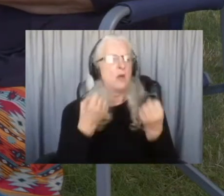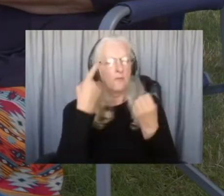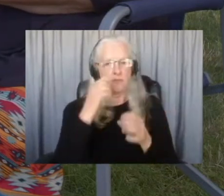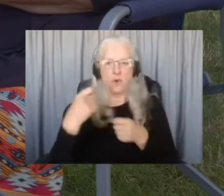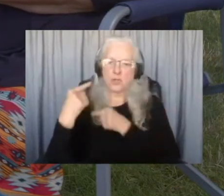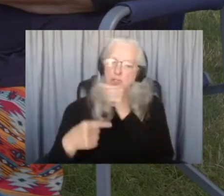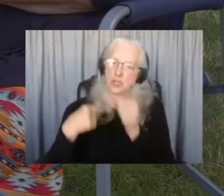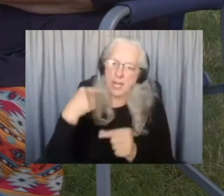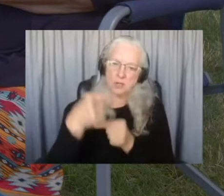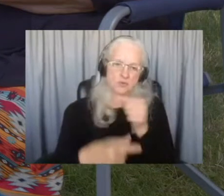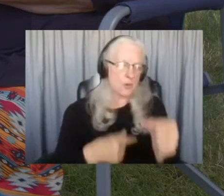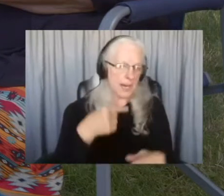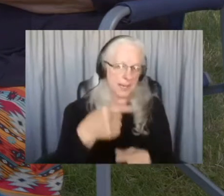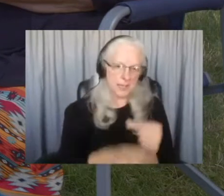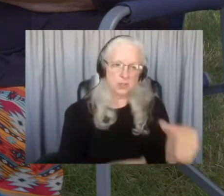Wow.